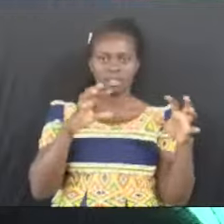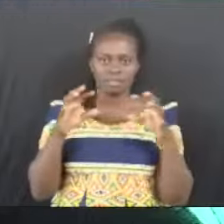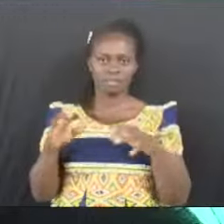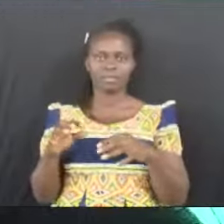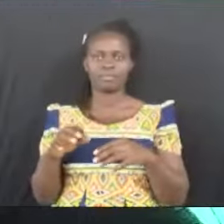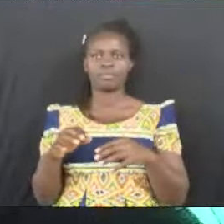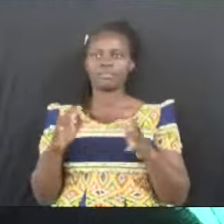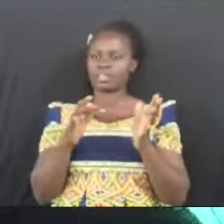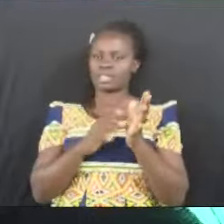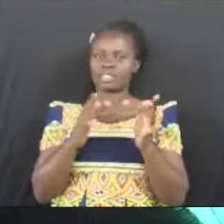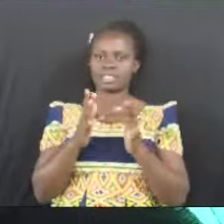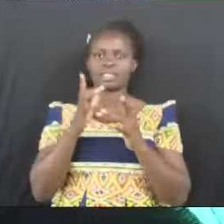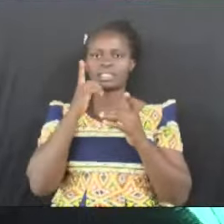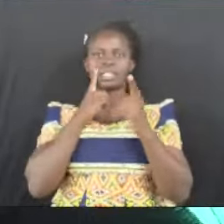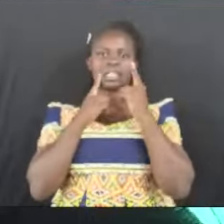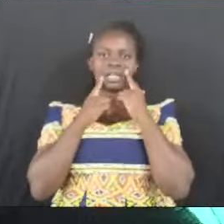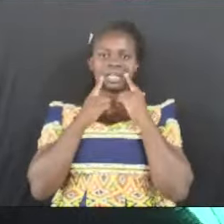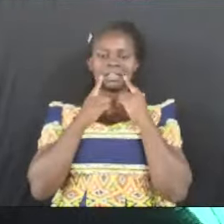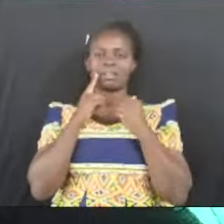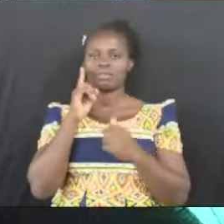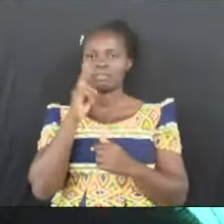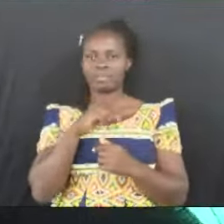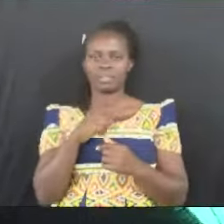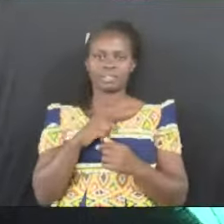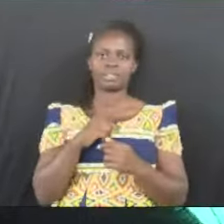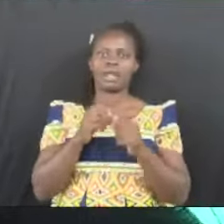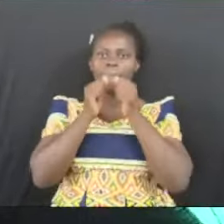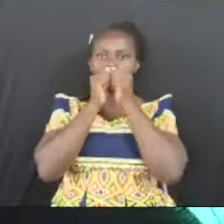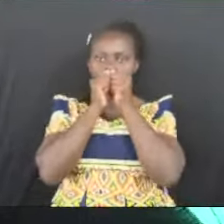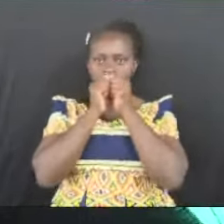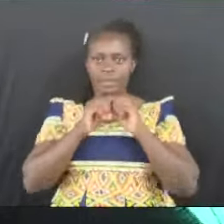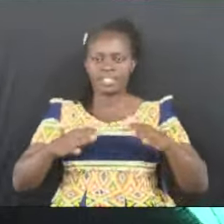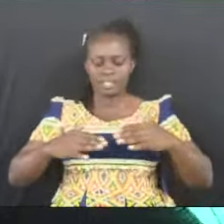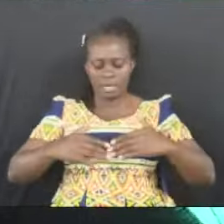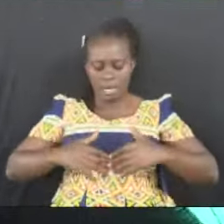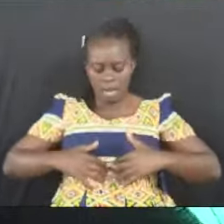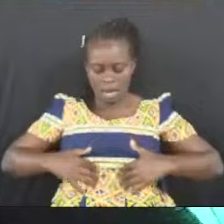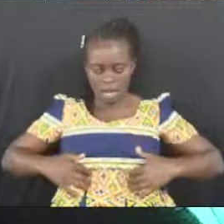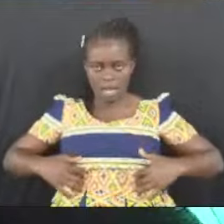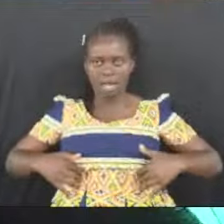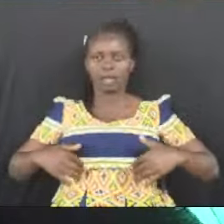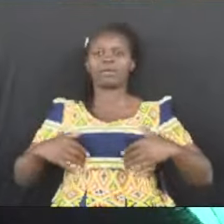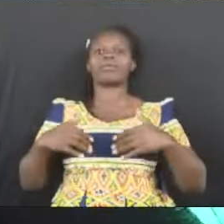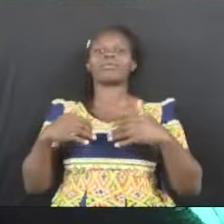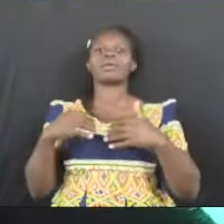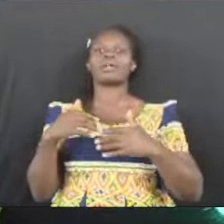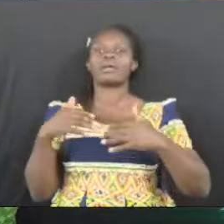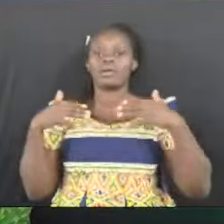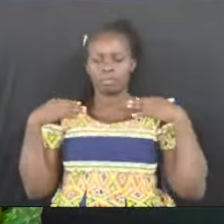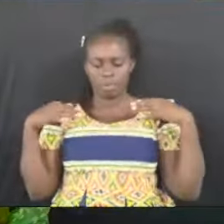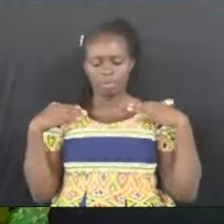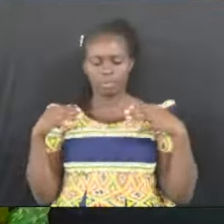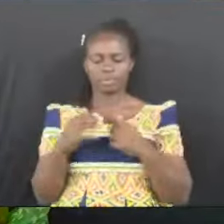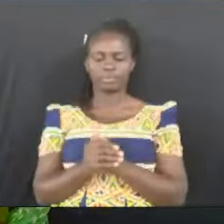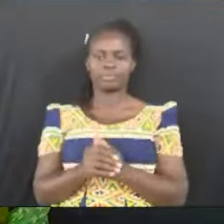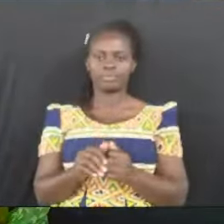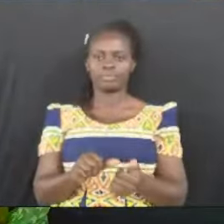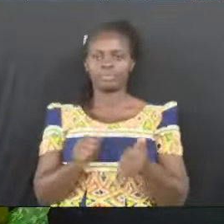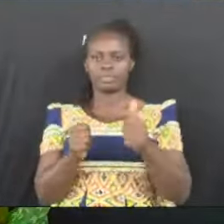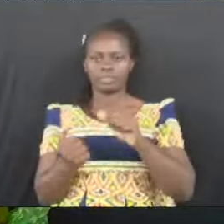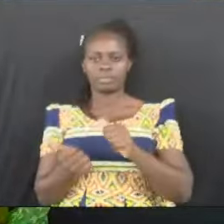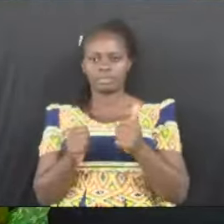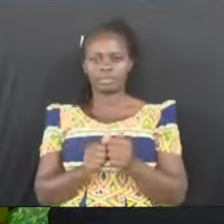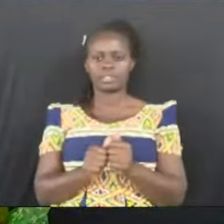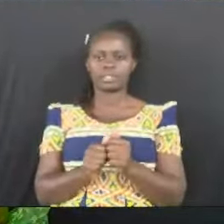text was, blessed are those who are hungry and thirsty of righteousness. At his baptism, Jesus wanted